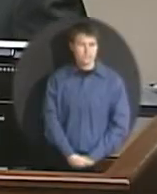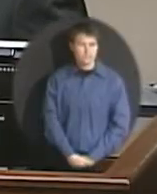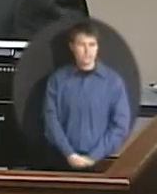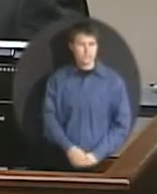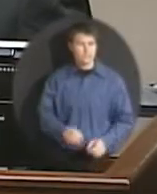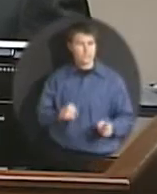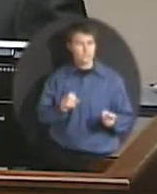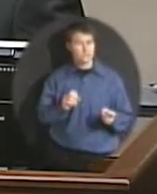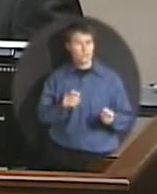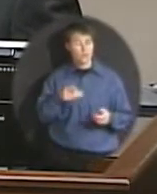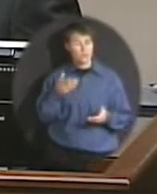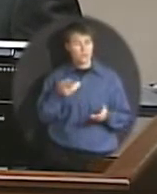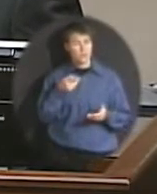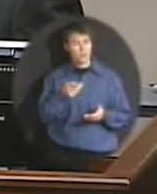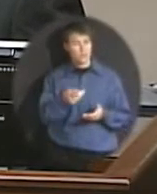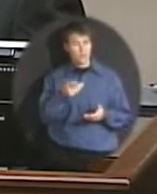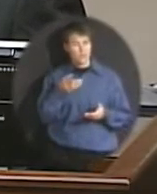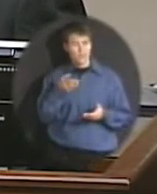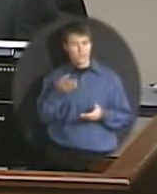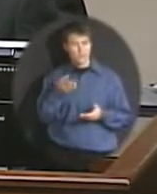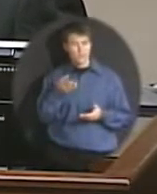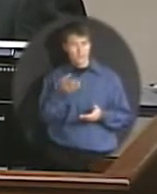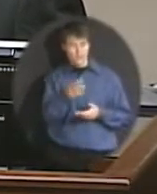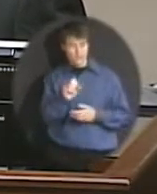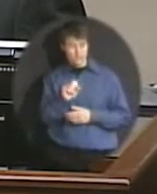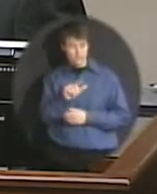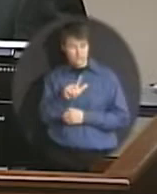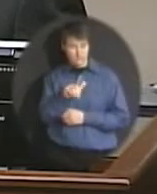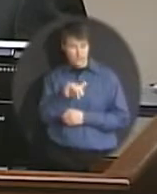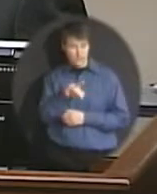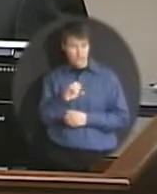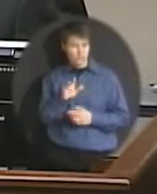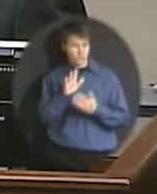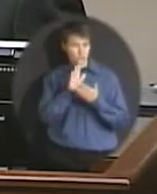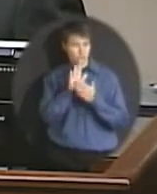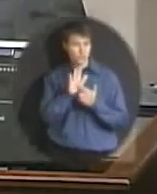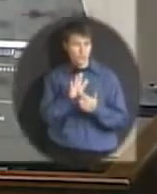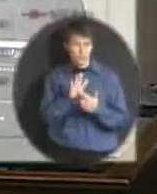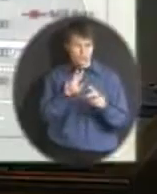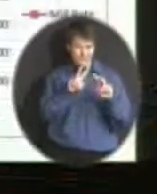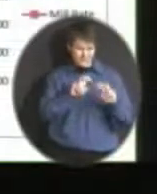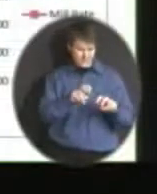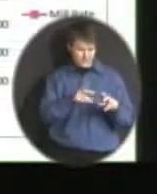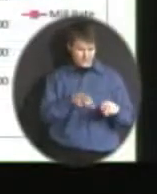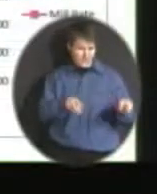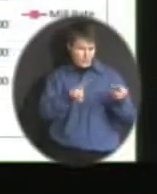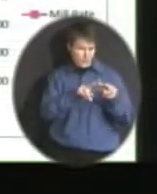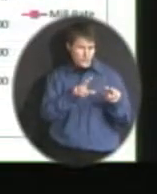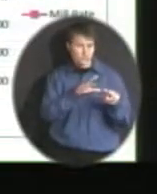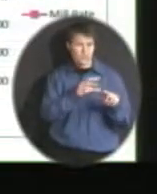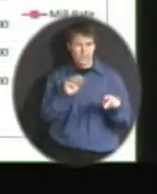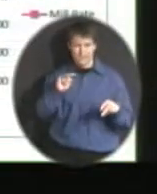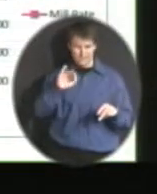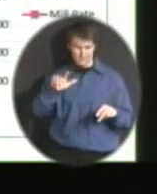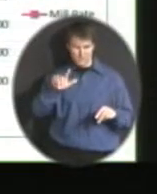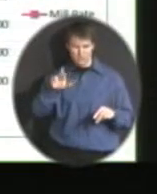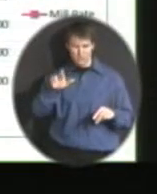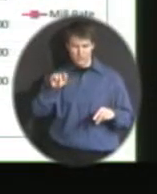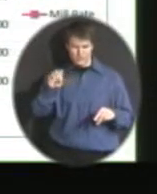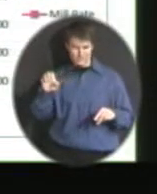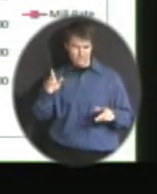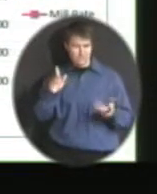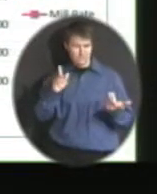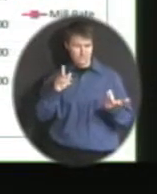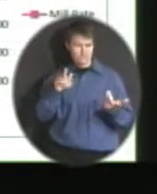Just this slide just illustrating the correlation between assessed valuation and mill rate. It's that explanation that as